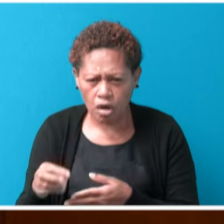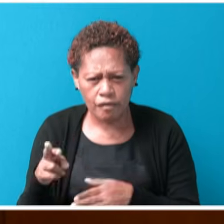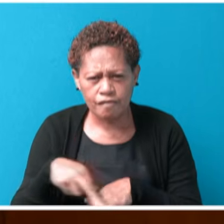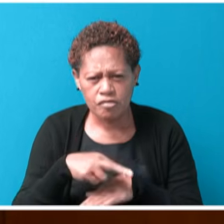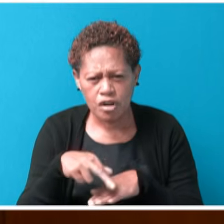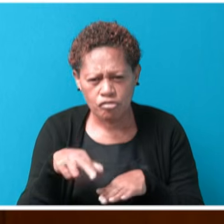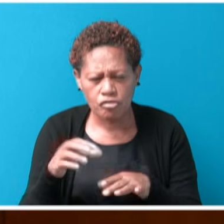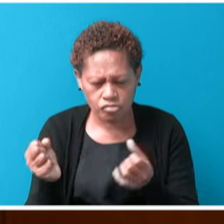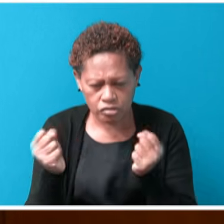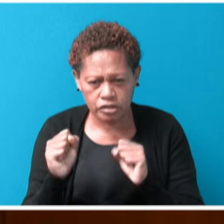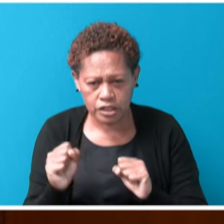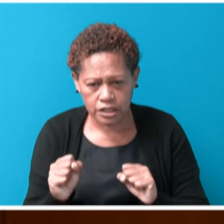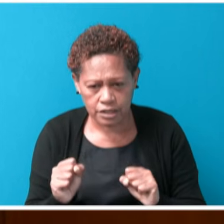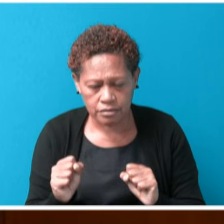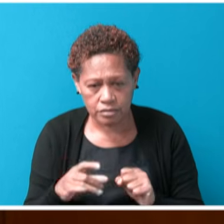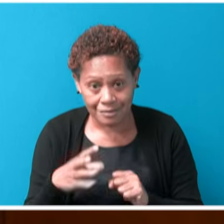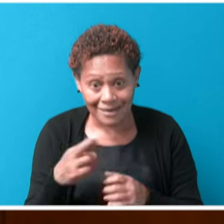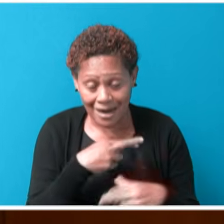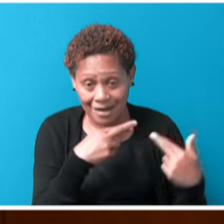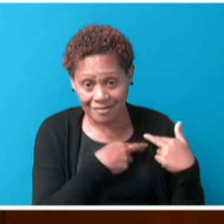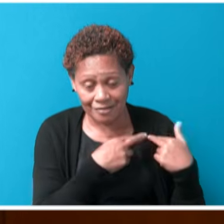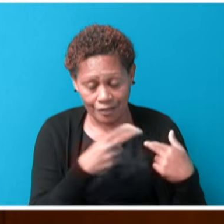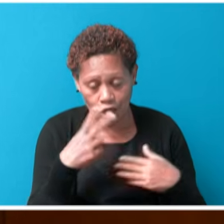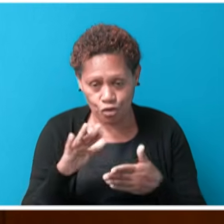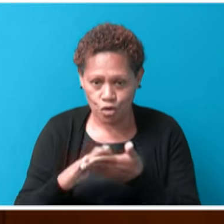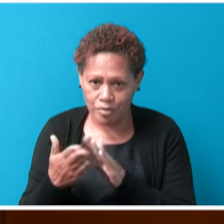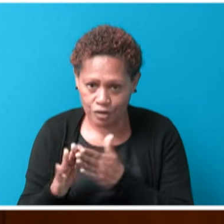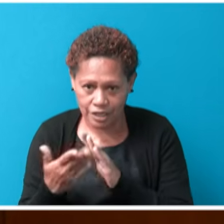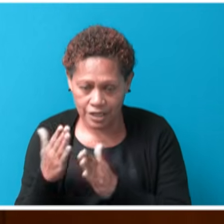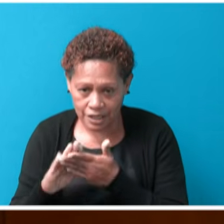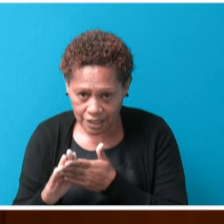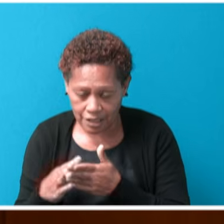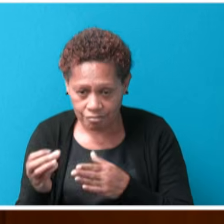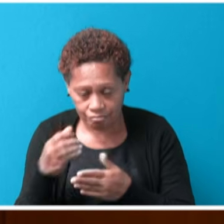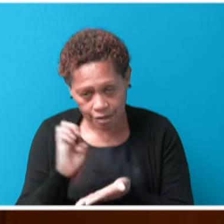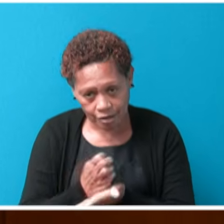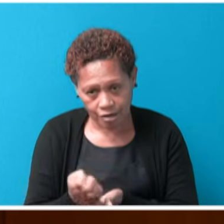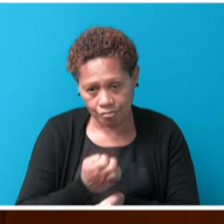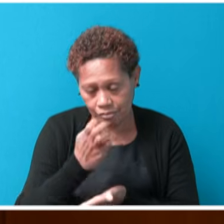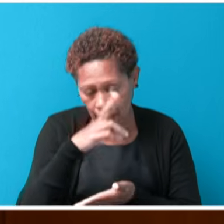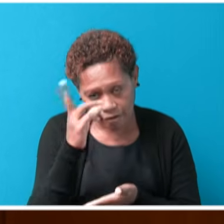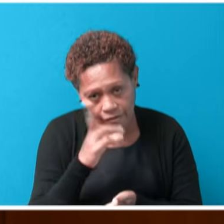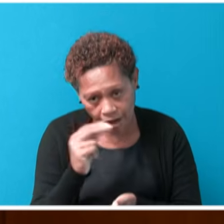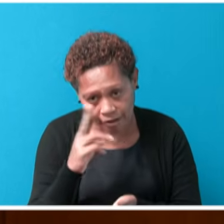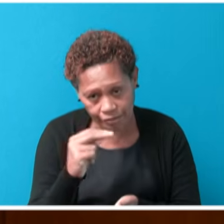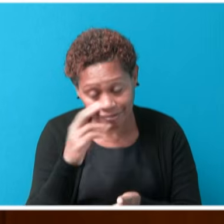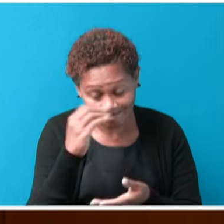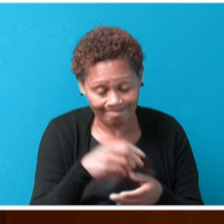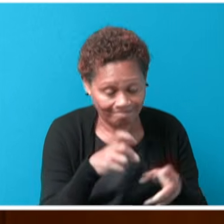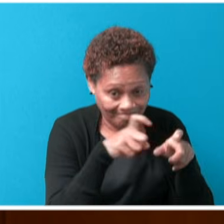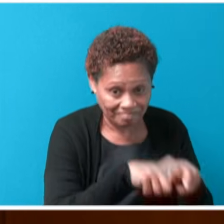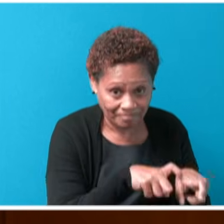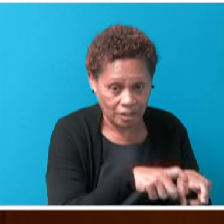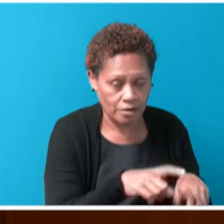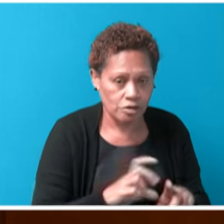system responsive to communities, economically enabling, and adapt to changing climate